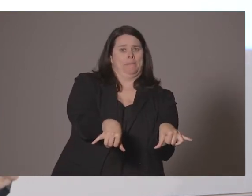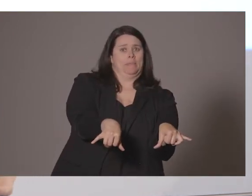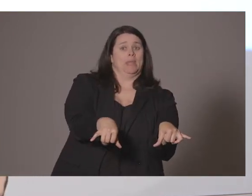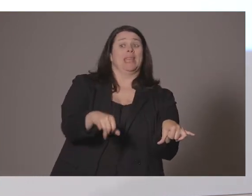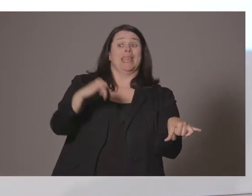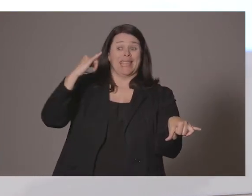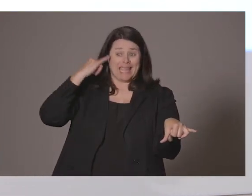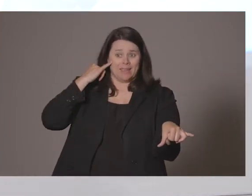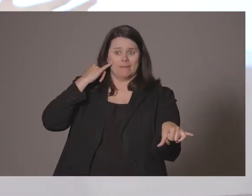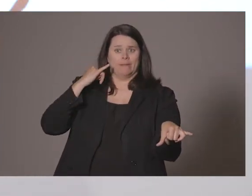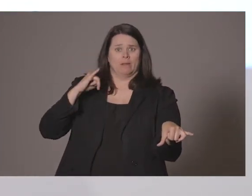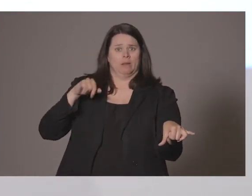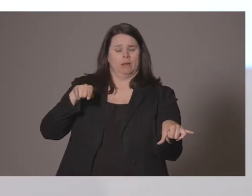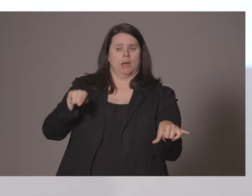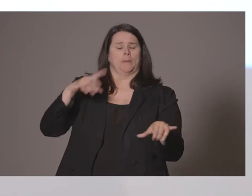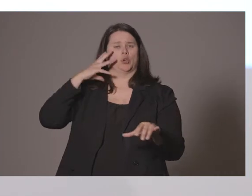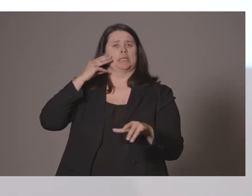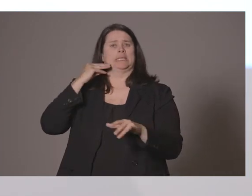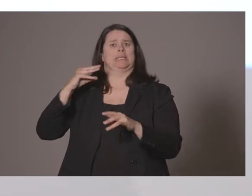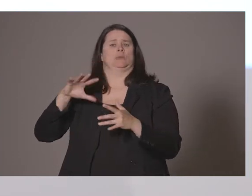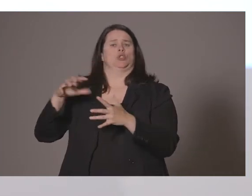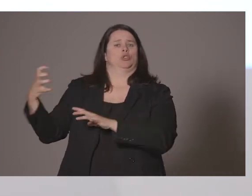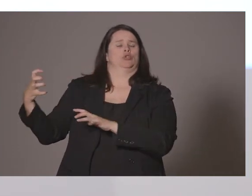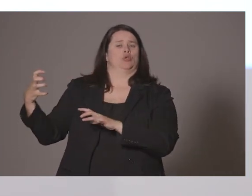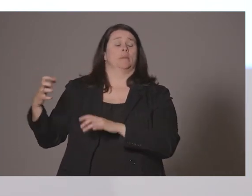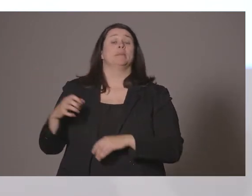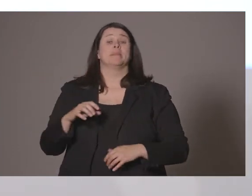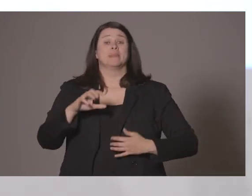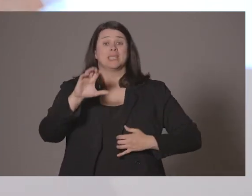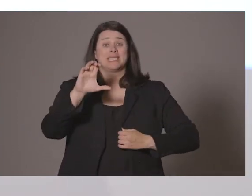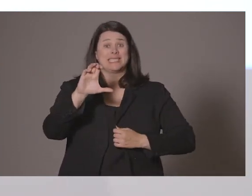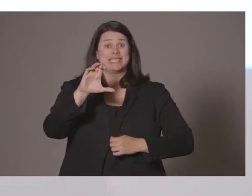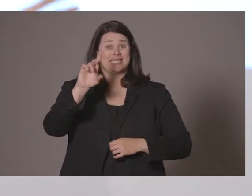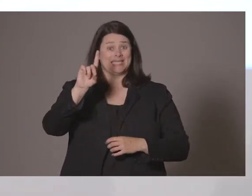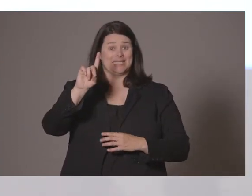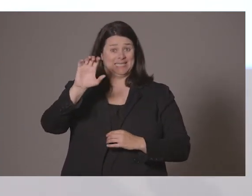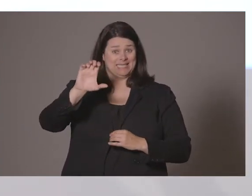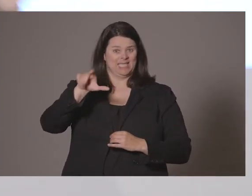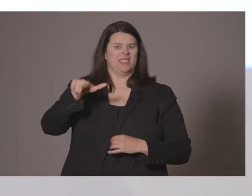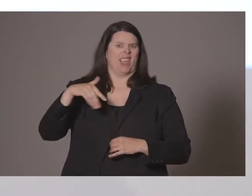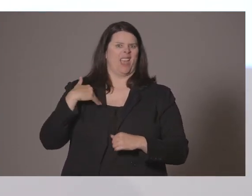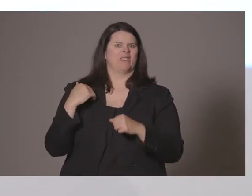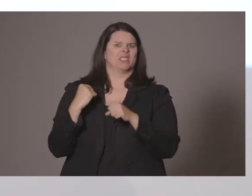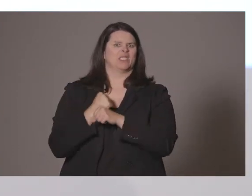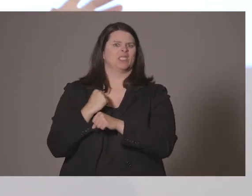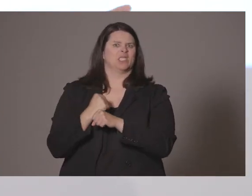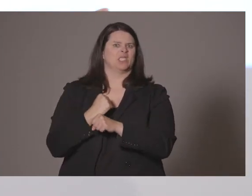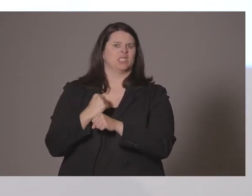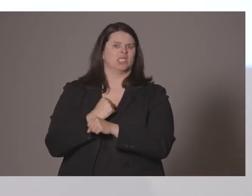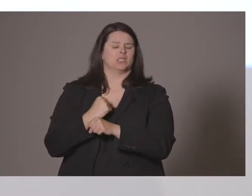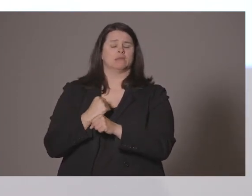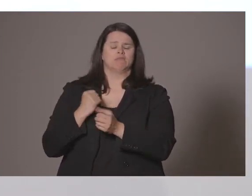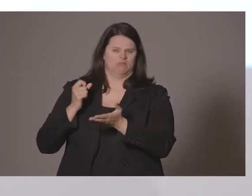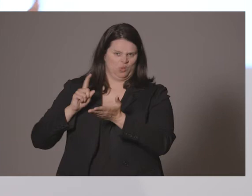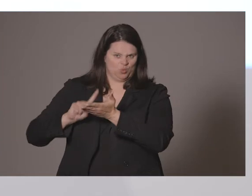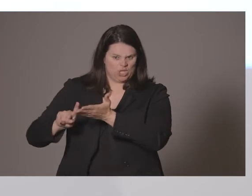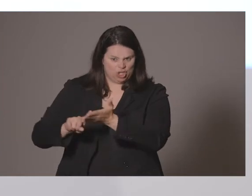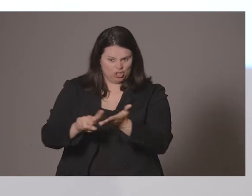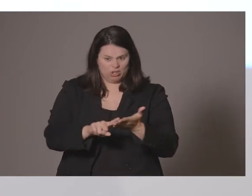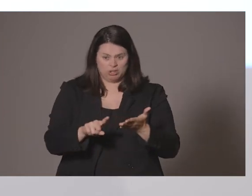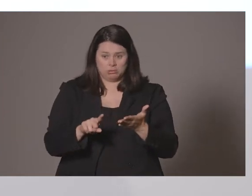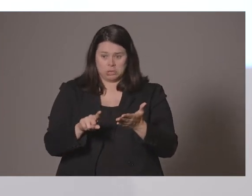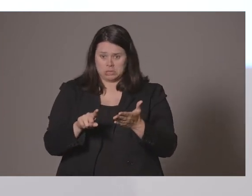or fractured way. So the CDC has a stat that, and the statistic when they look at people under 18 or over 18 is